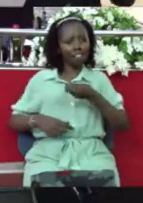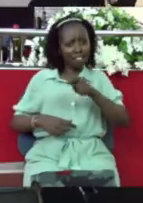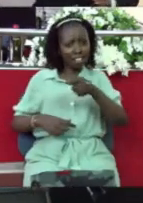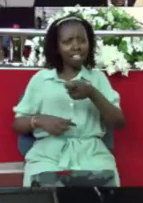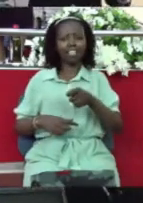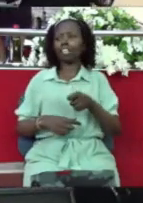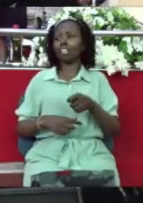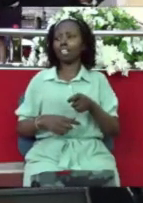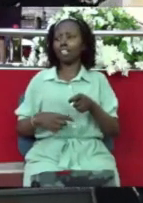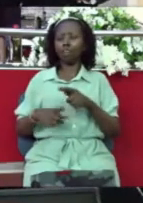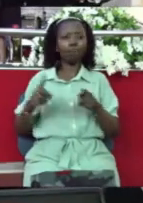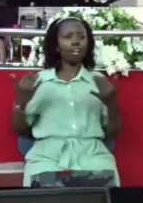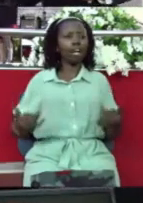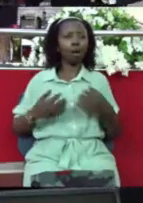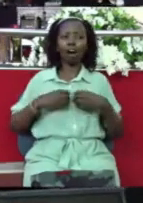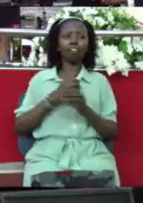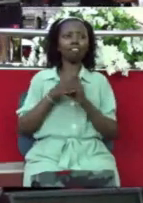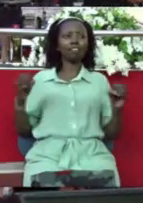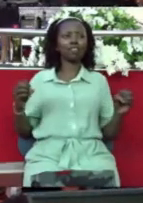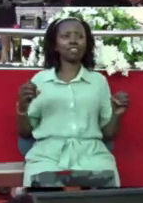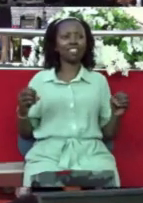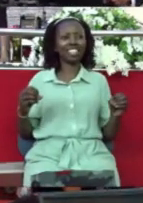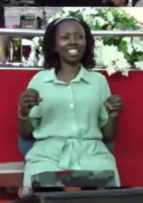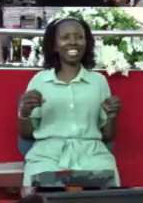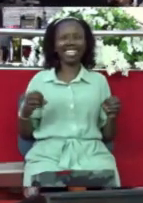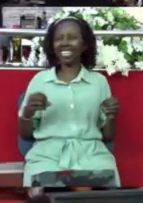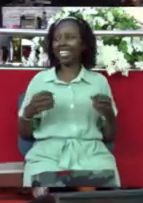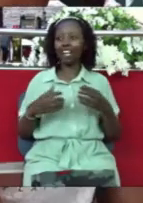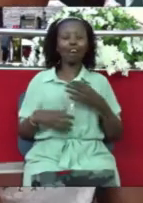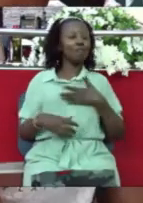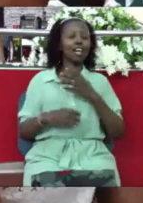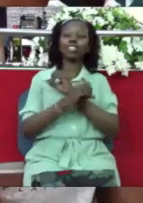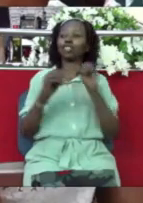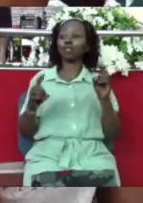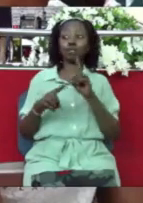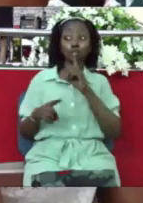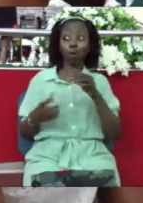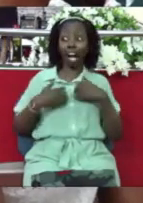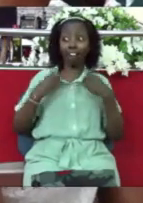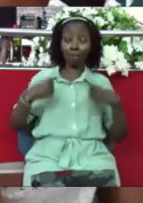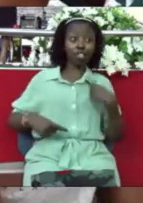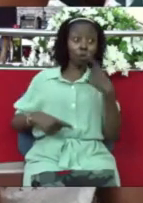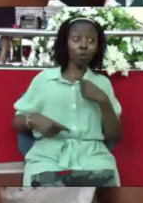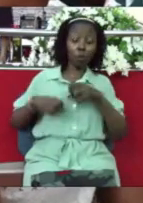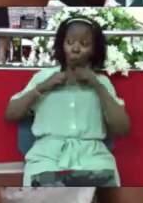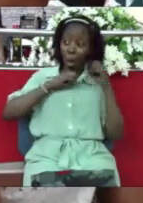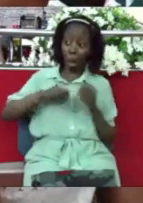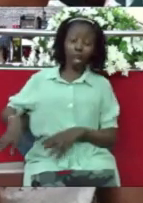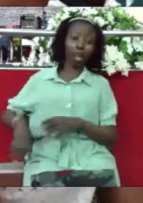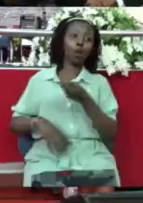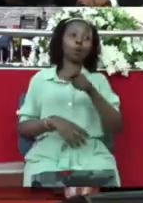I had a bad turn. Si yangu. It's not. Kwa hivyo kuna mtu kifungo yako ile katika utakuta. There is somebody who dropped a